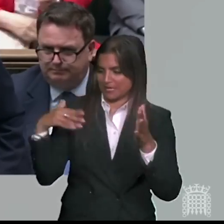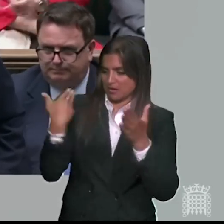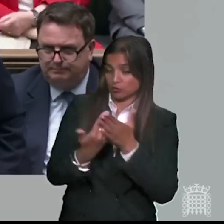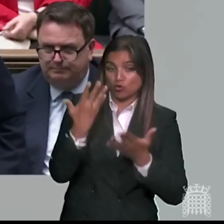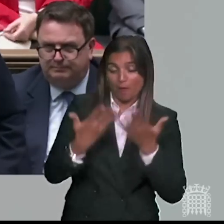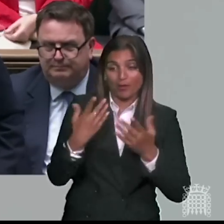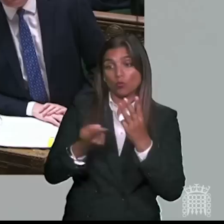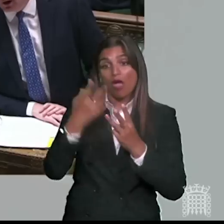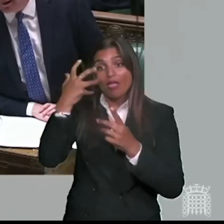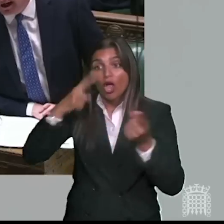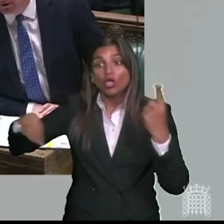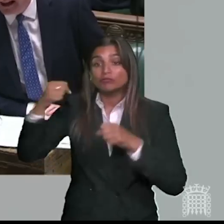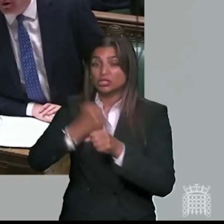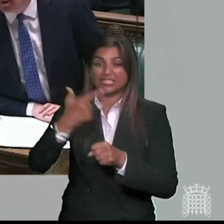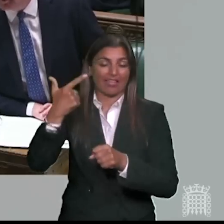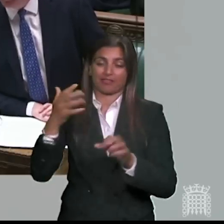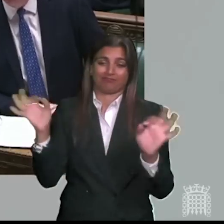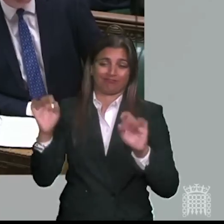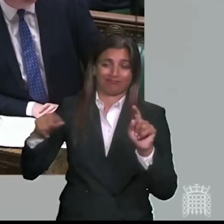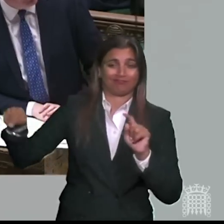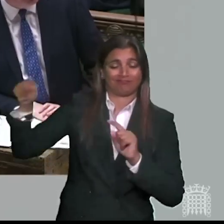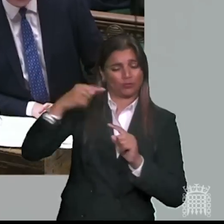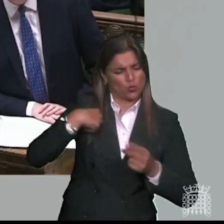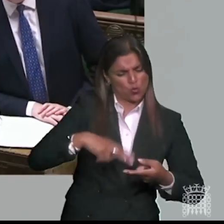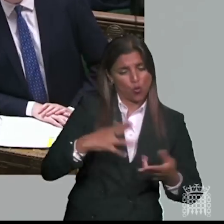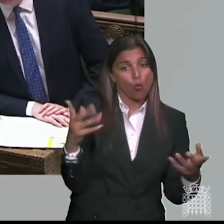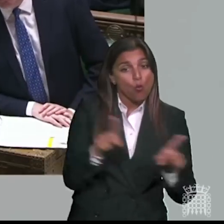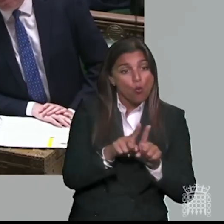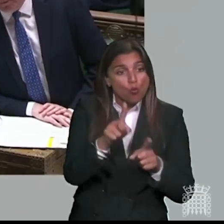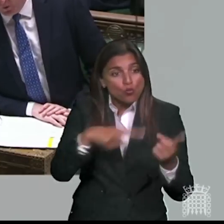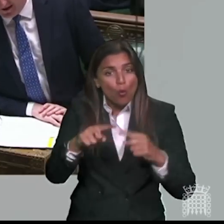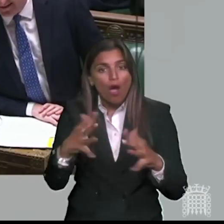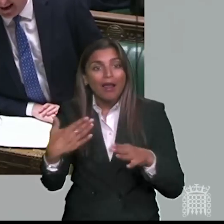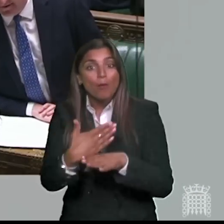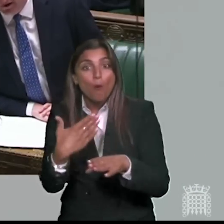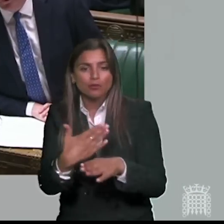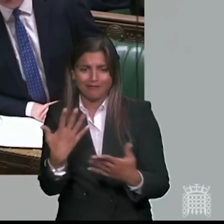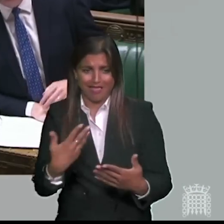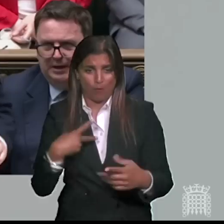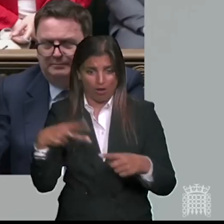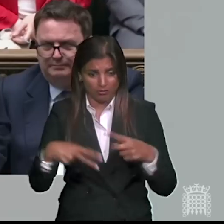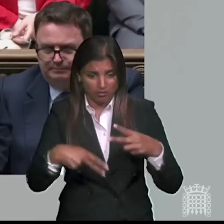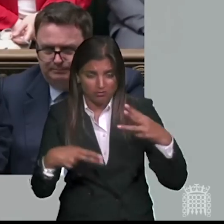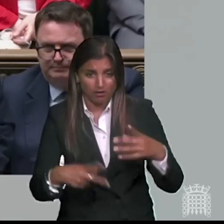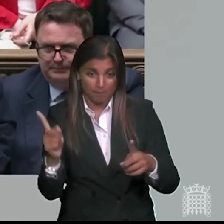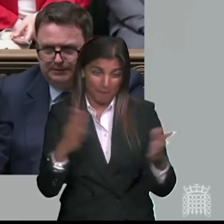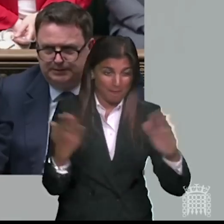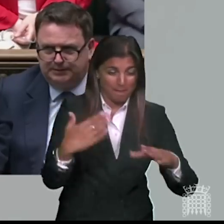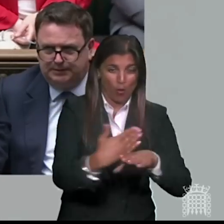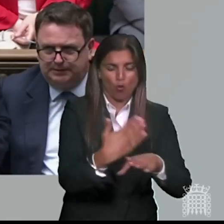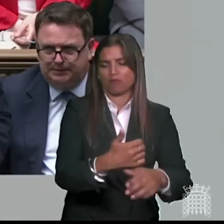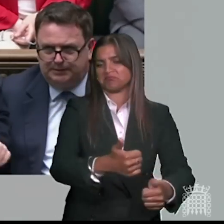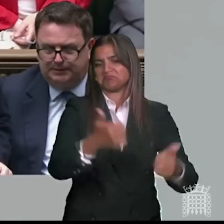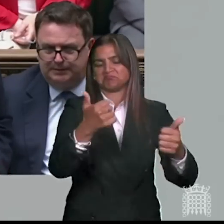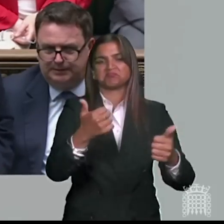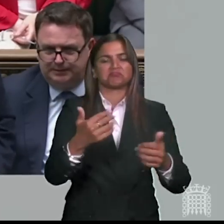in the G7, record low levels of unemployment, fewer people in workplace households, all of which would be put at